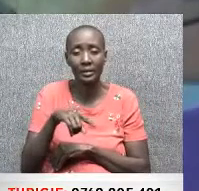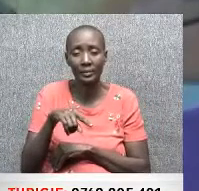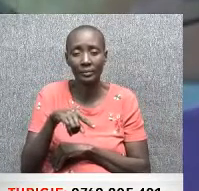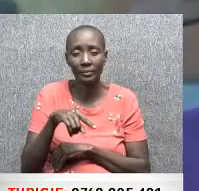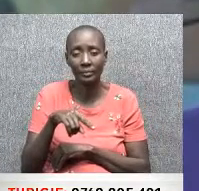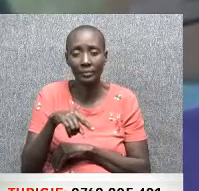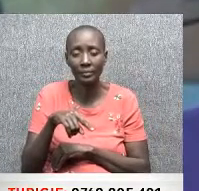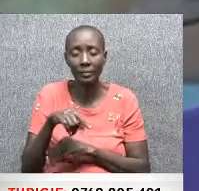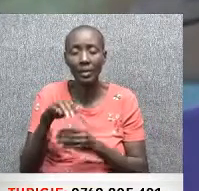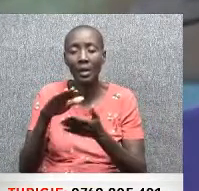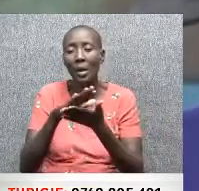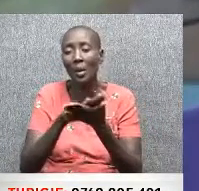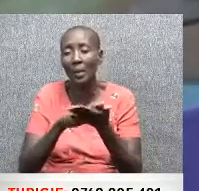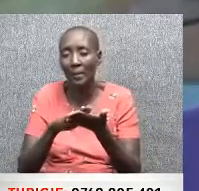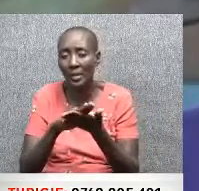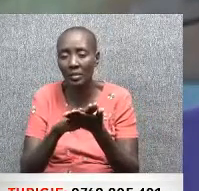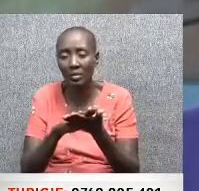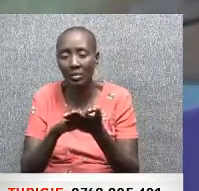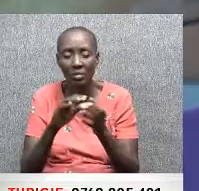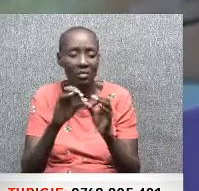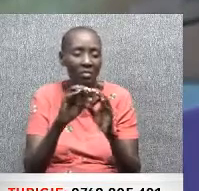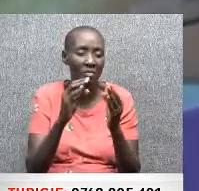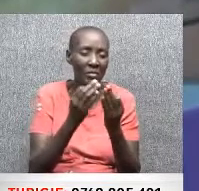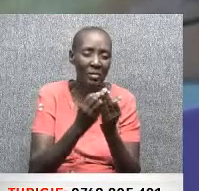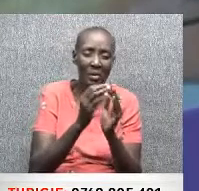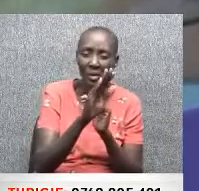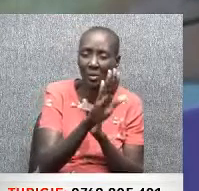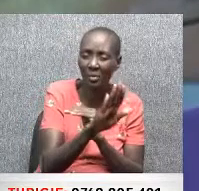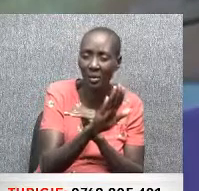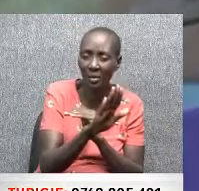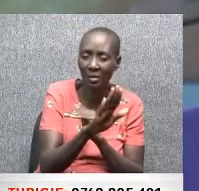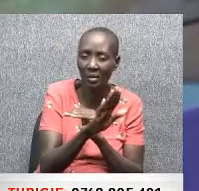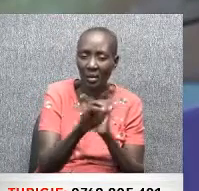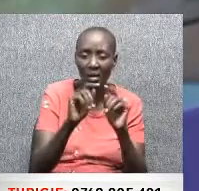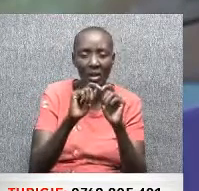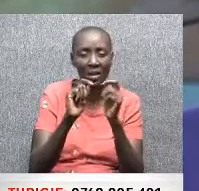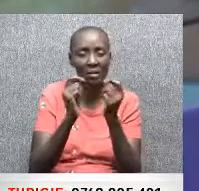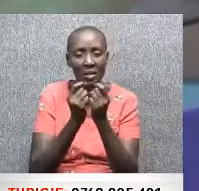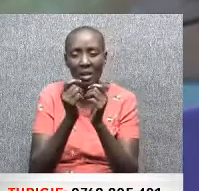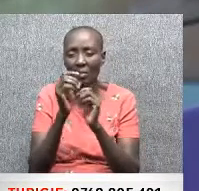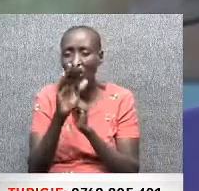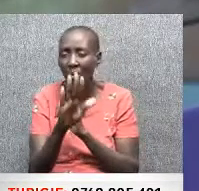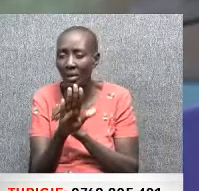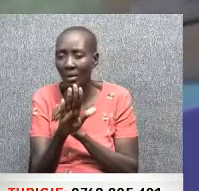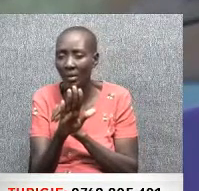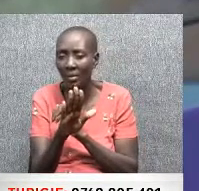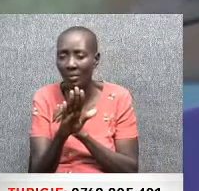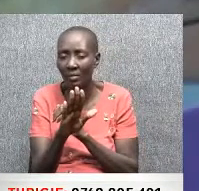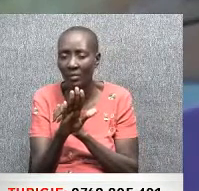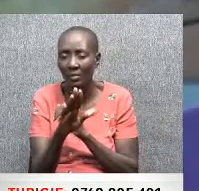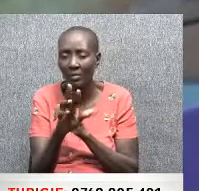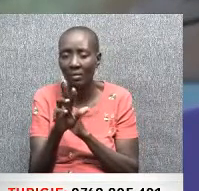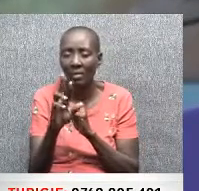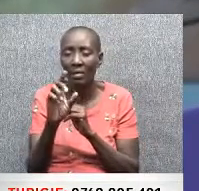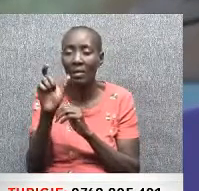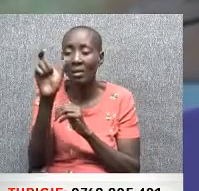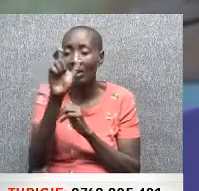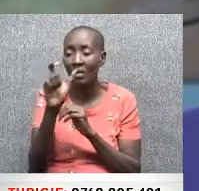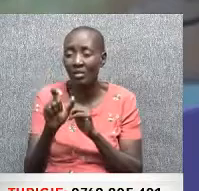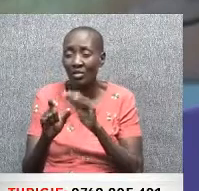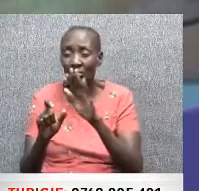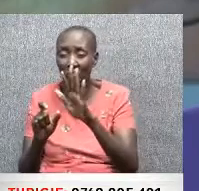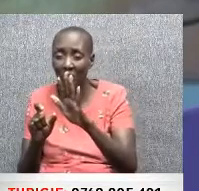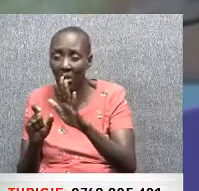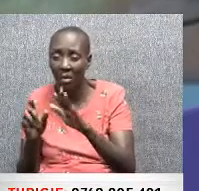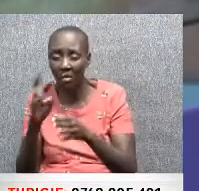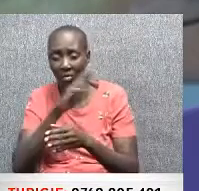along the lines of which family you come from, which tribe you come from, which region or which religion you